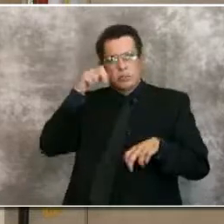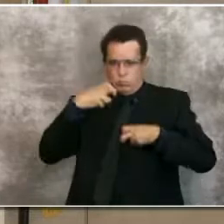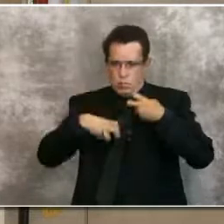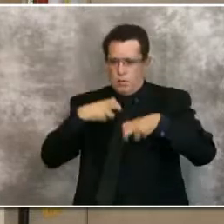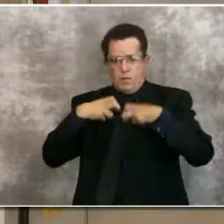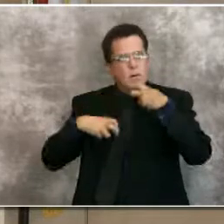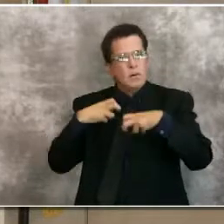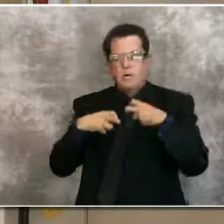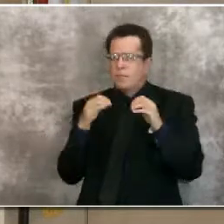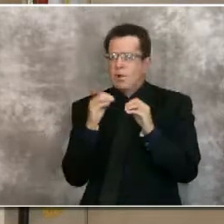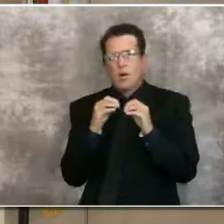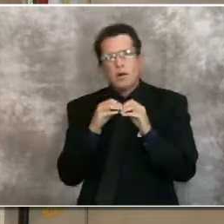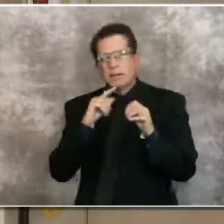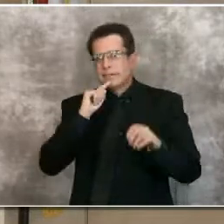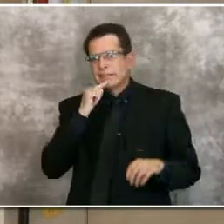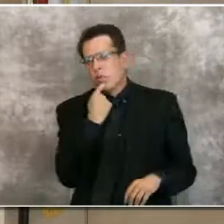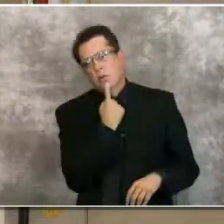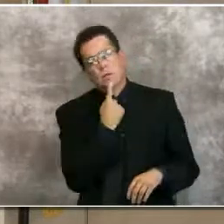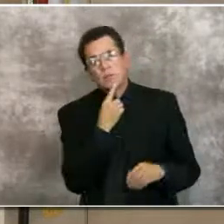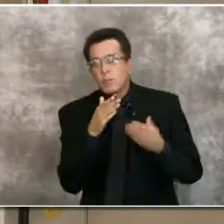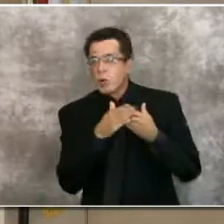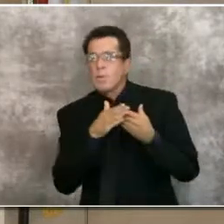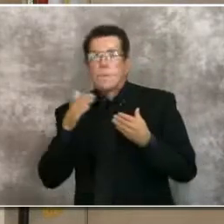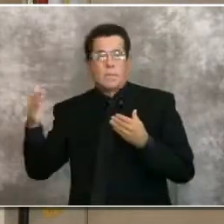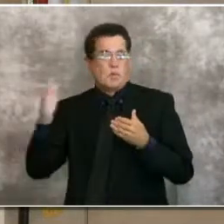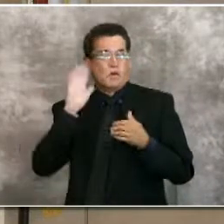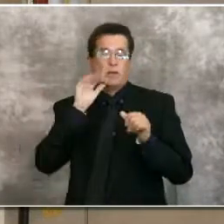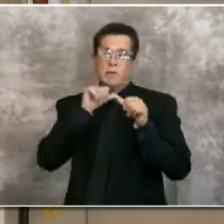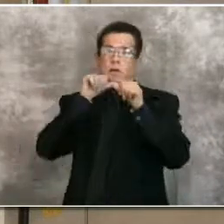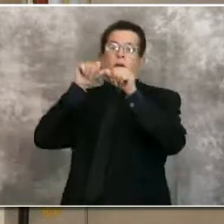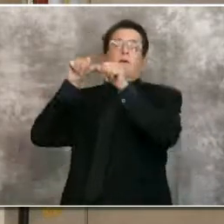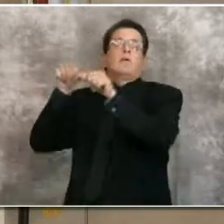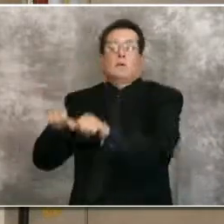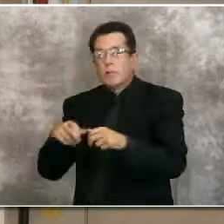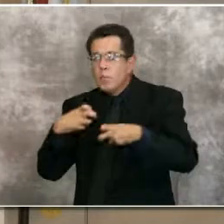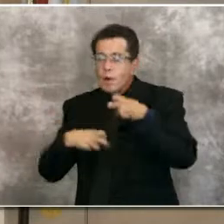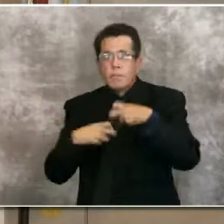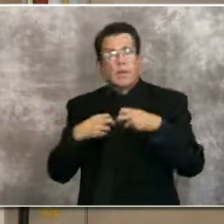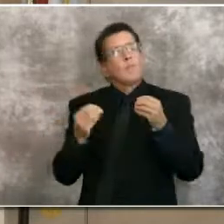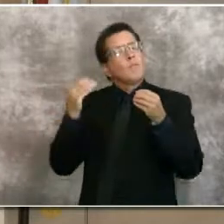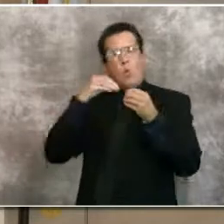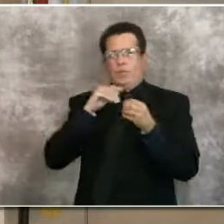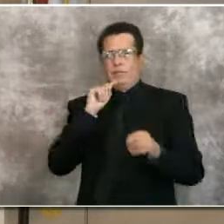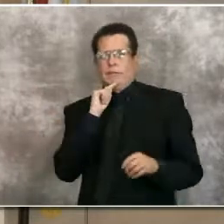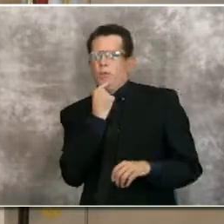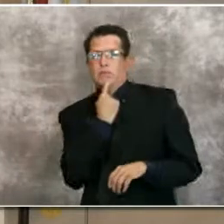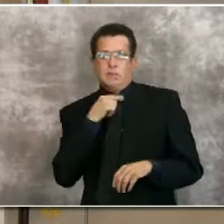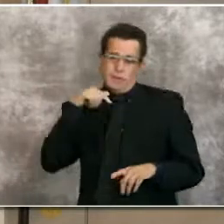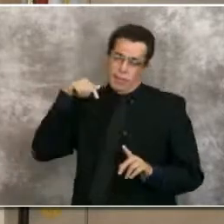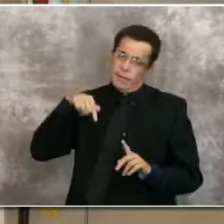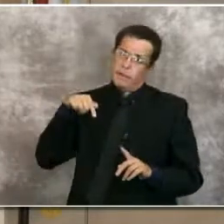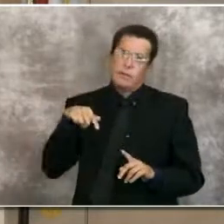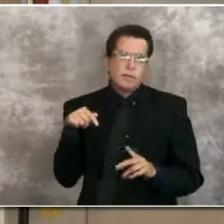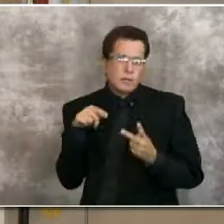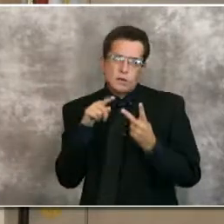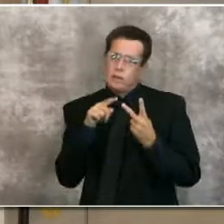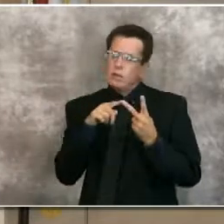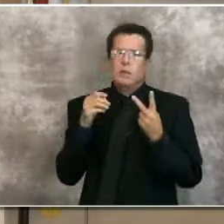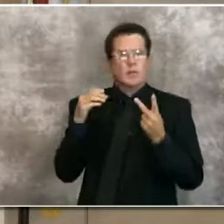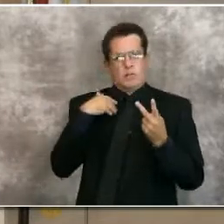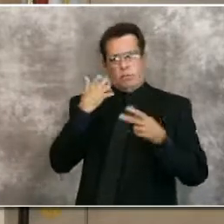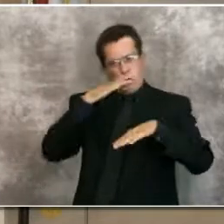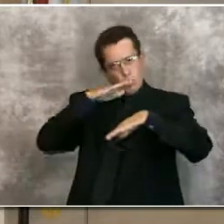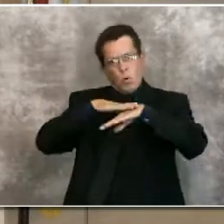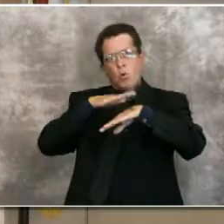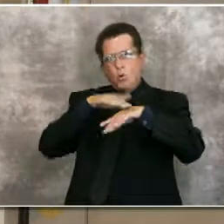far greater, they're much longer lasting, and they're far more serious. And so I think it's very important for the